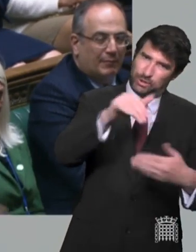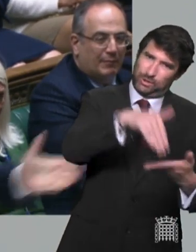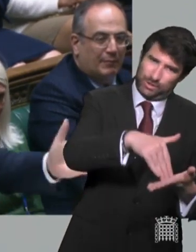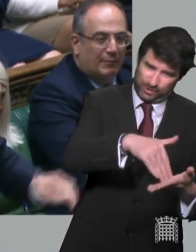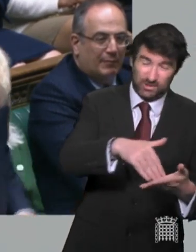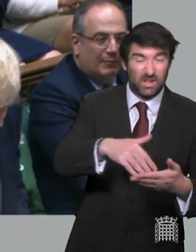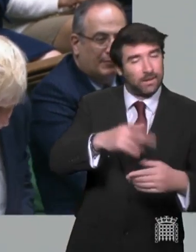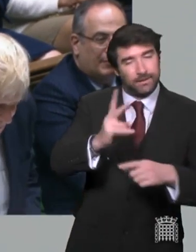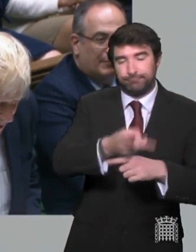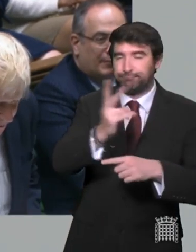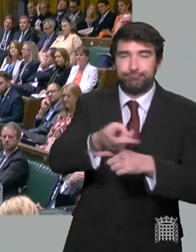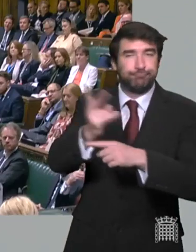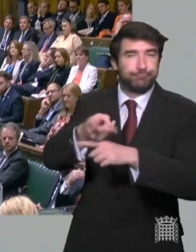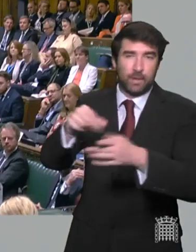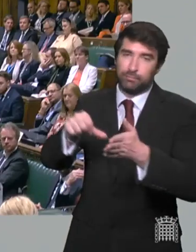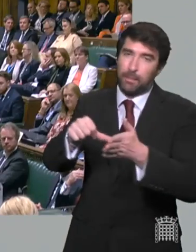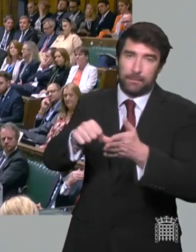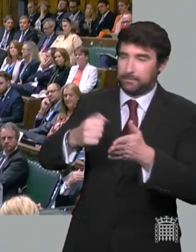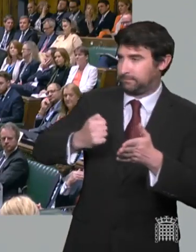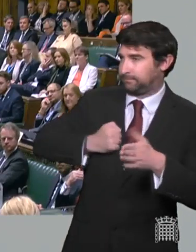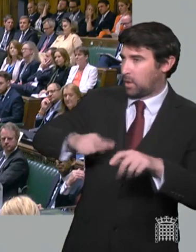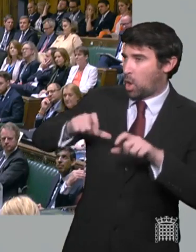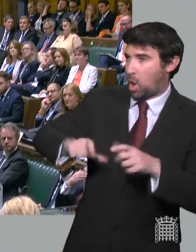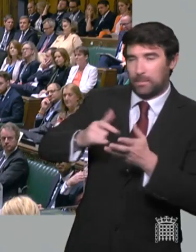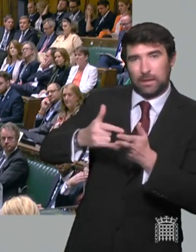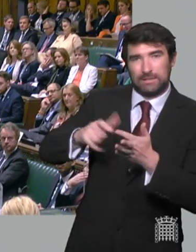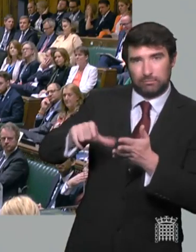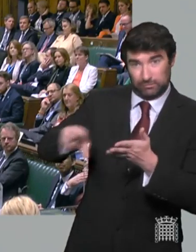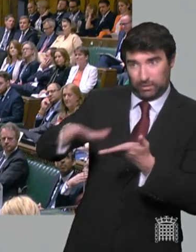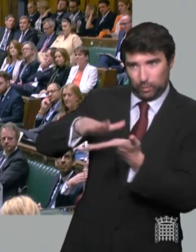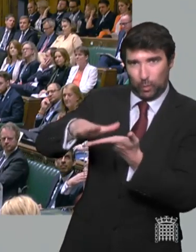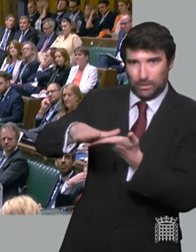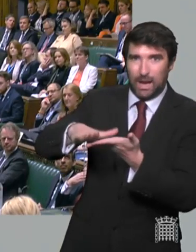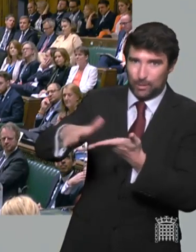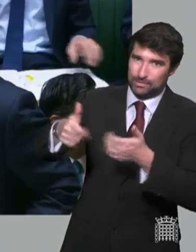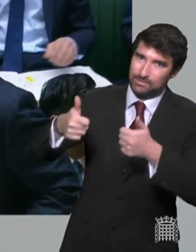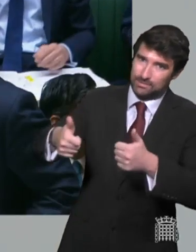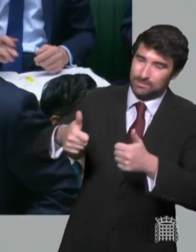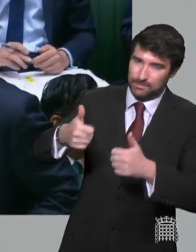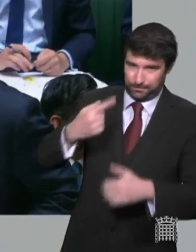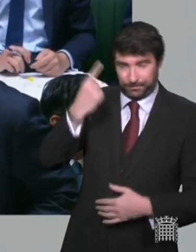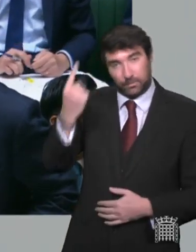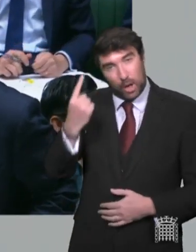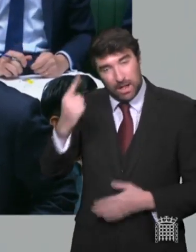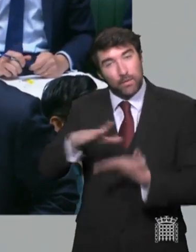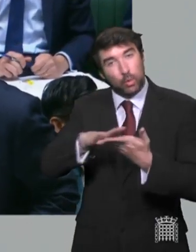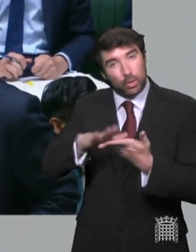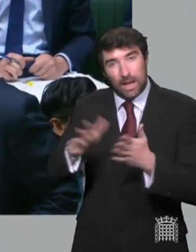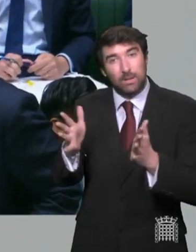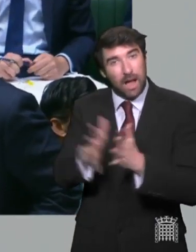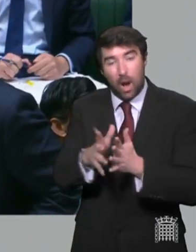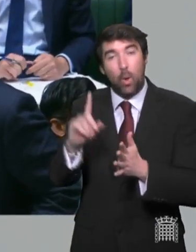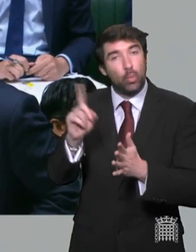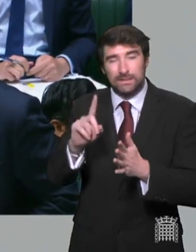my right honourable friend, the Home Secretary, is dealing with it in the best possible way, which is to make sure that they don't leave those